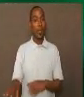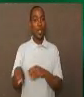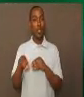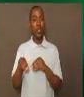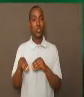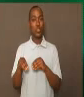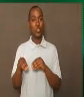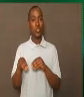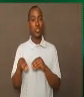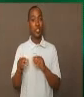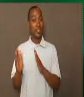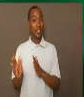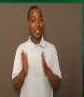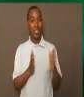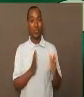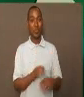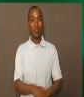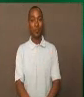Students, let's get ready.